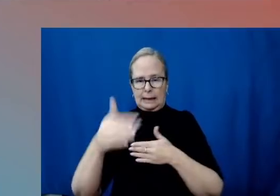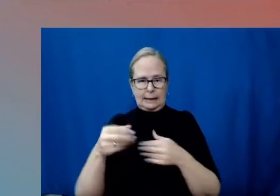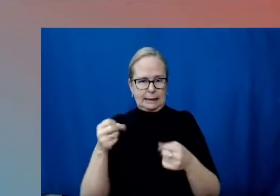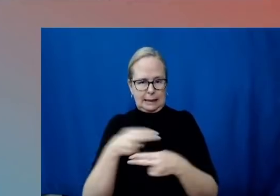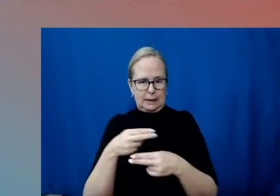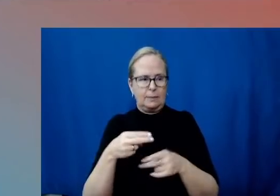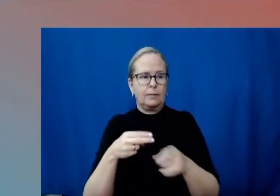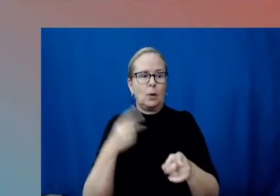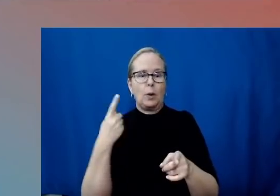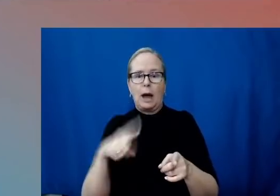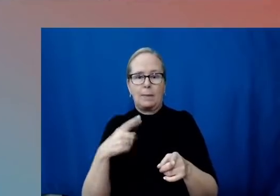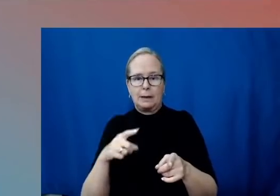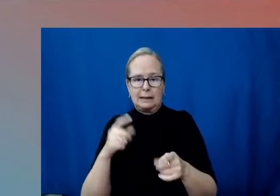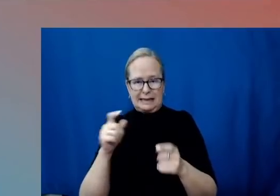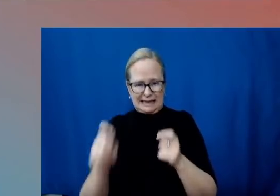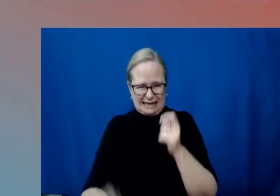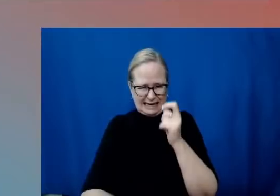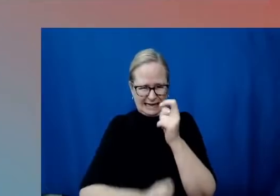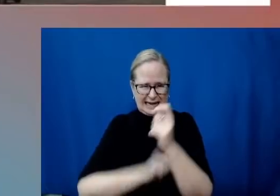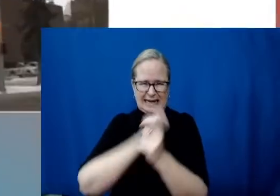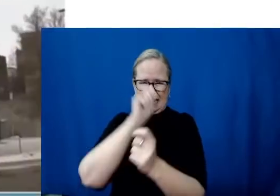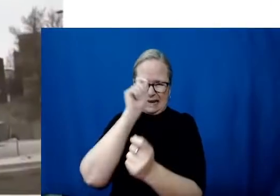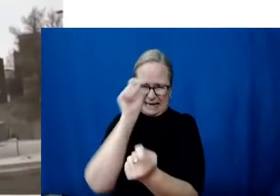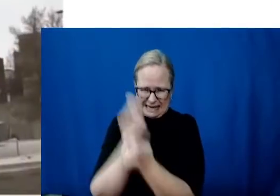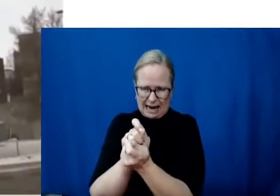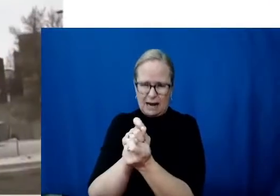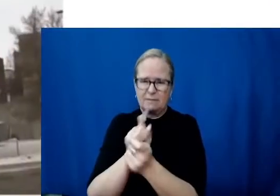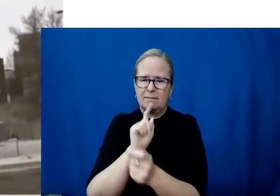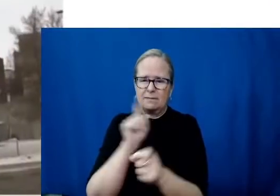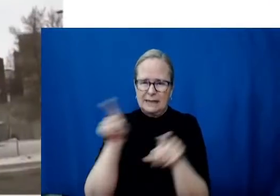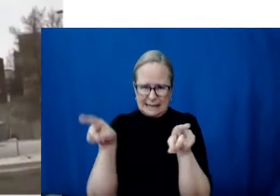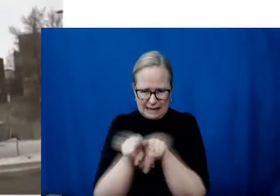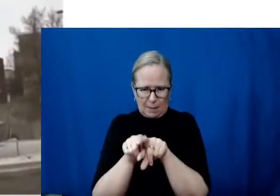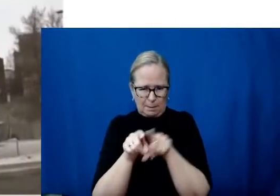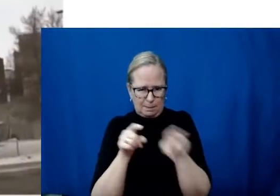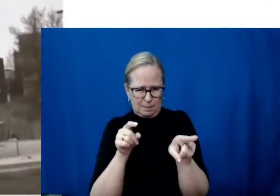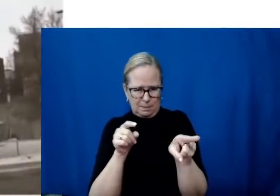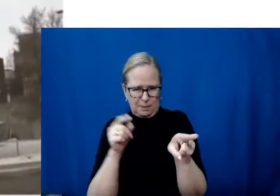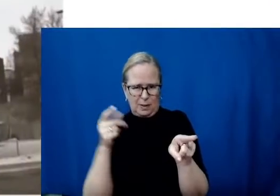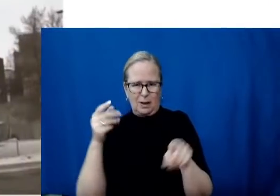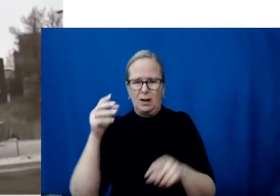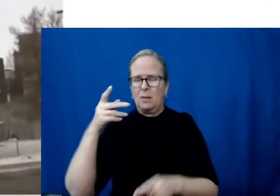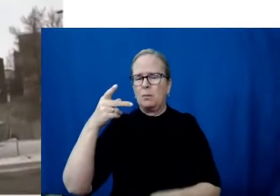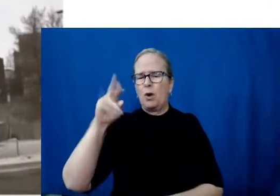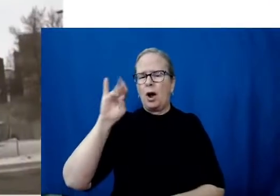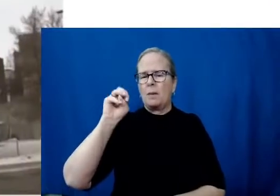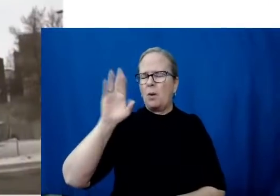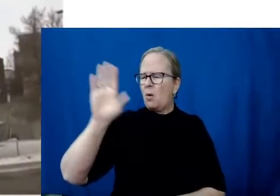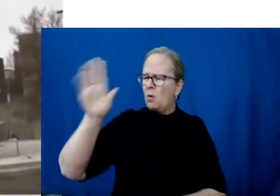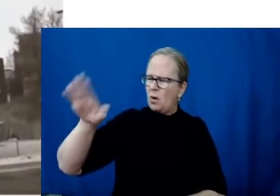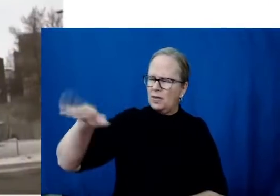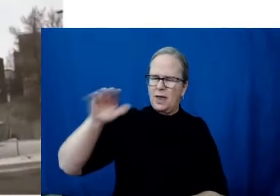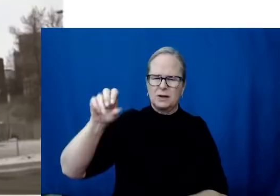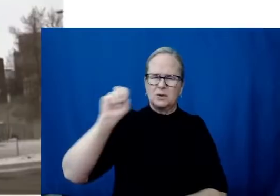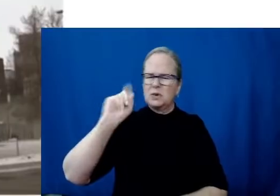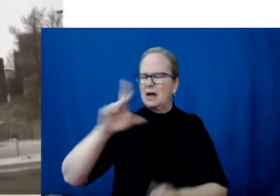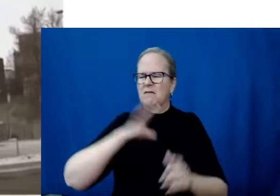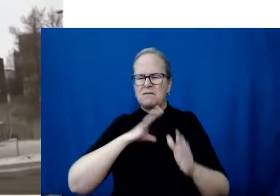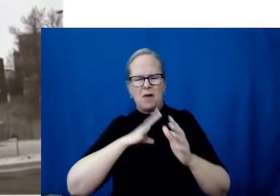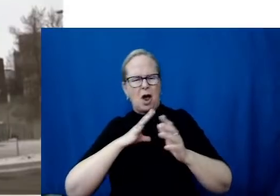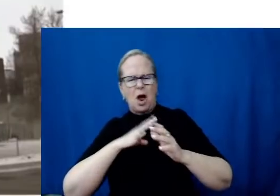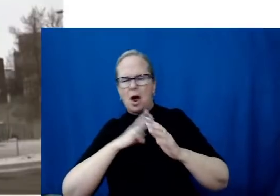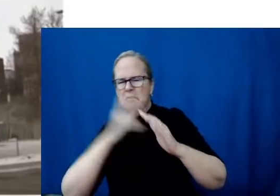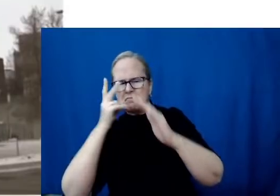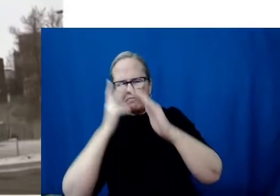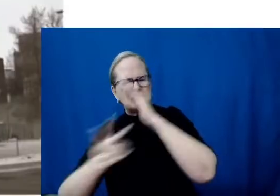because if you put the next slide, this is what's happening at the exact same time that the premier is signaling everything's fine. Is that Red